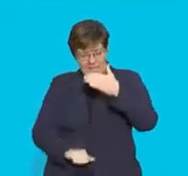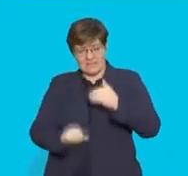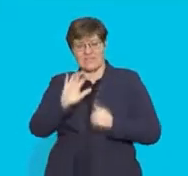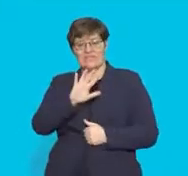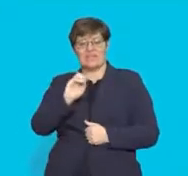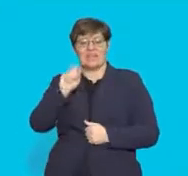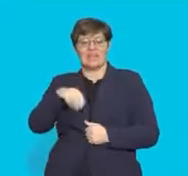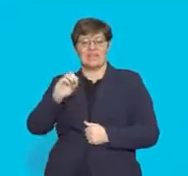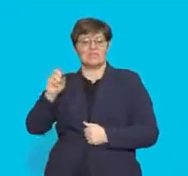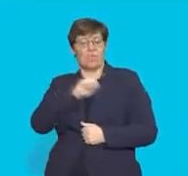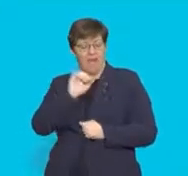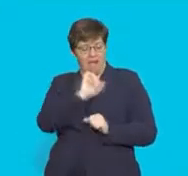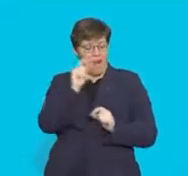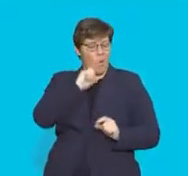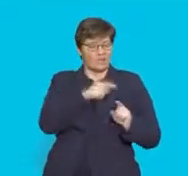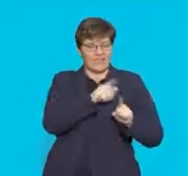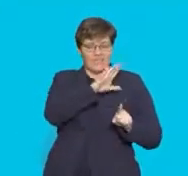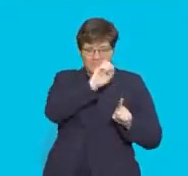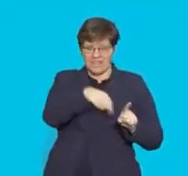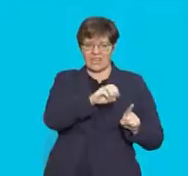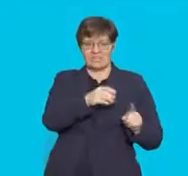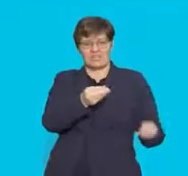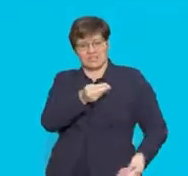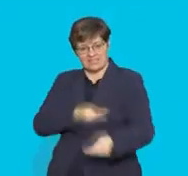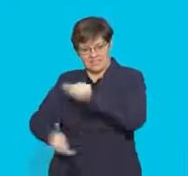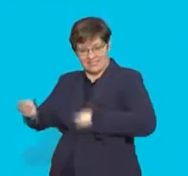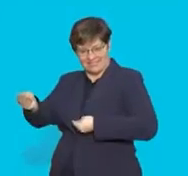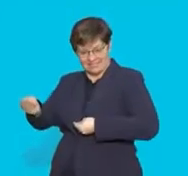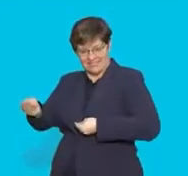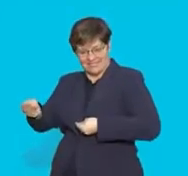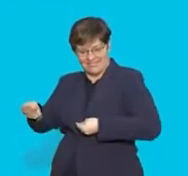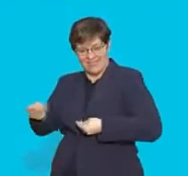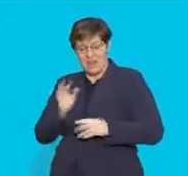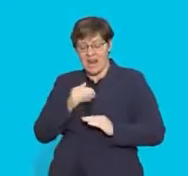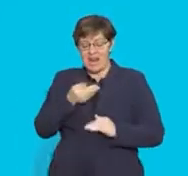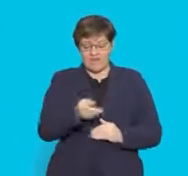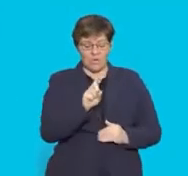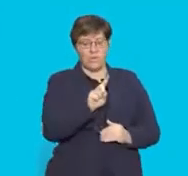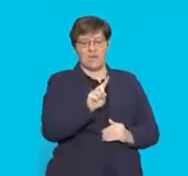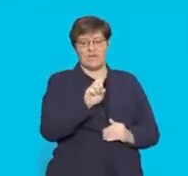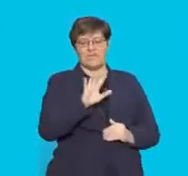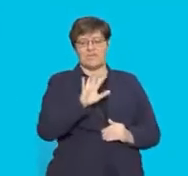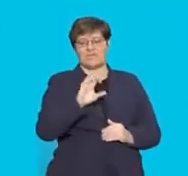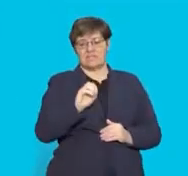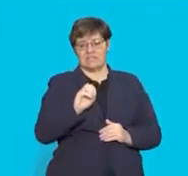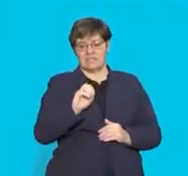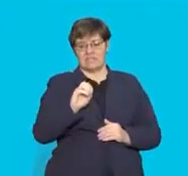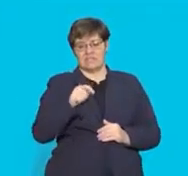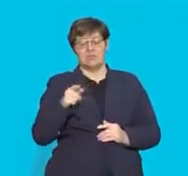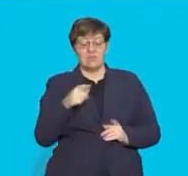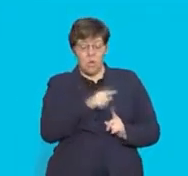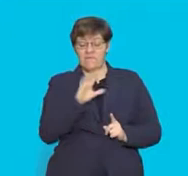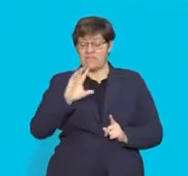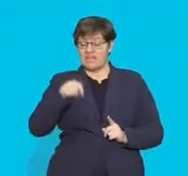the 50,000. And there we go. My credit entry in the asset disposal account of 50,000